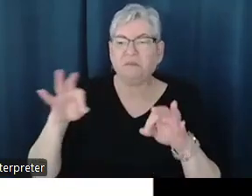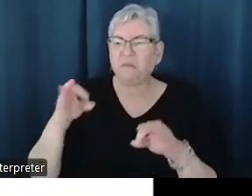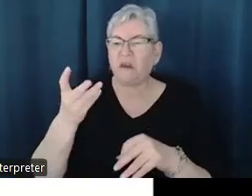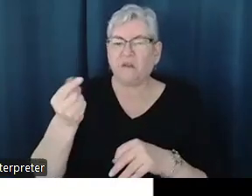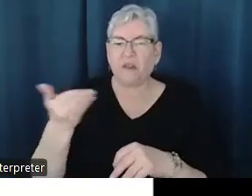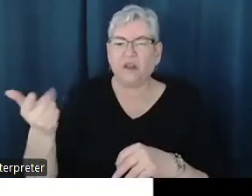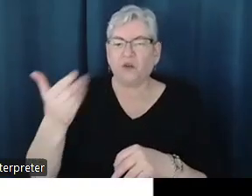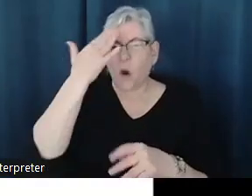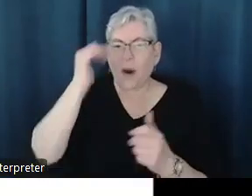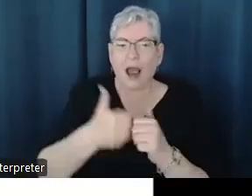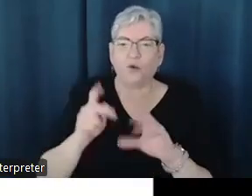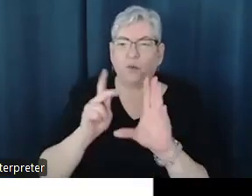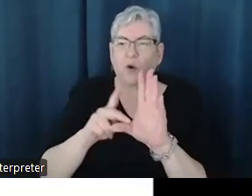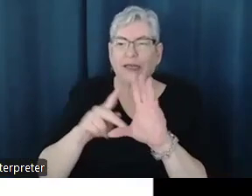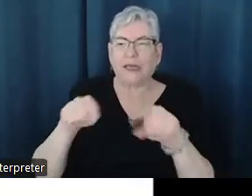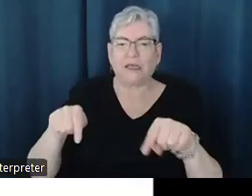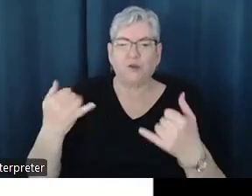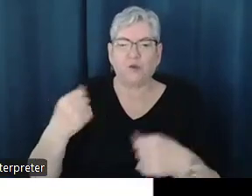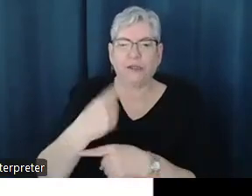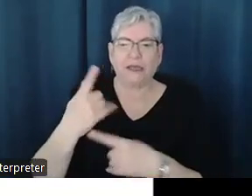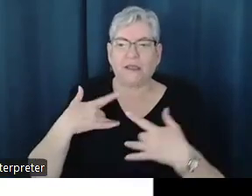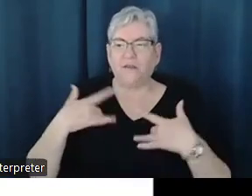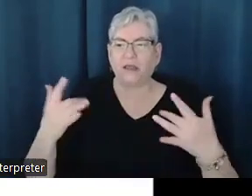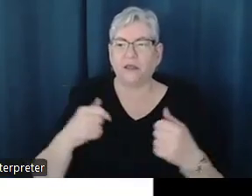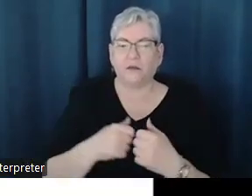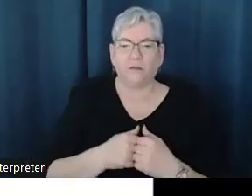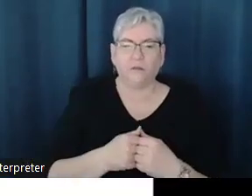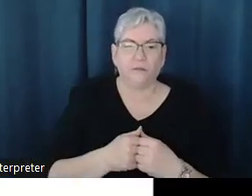how to participate in today's event.